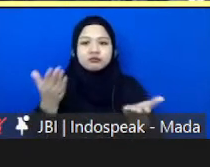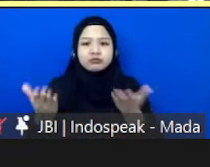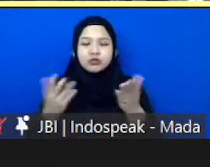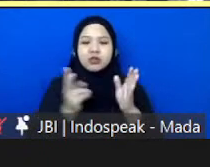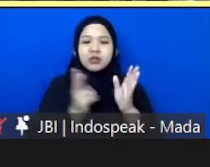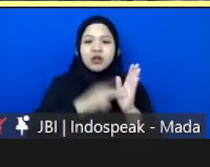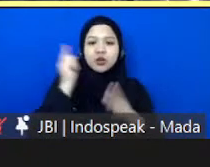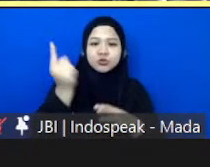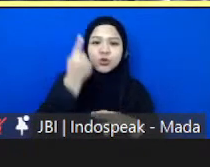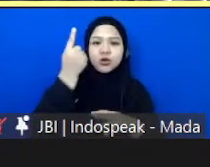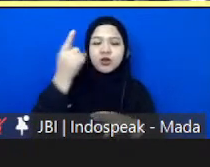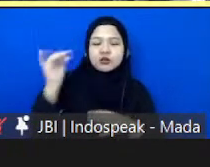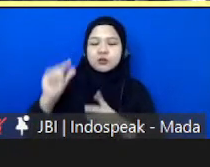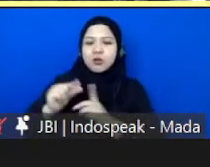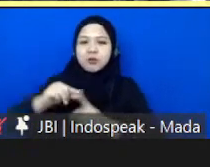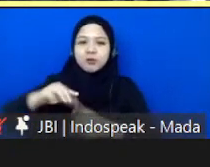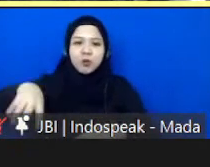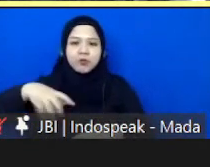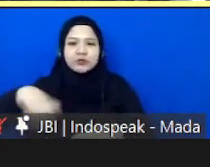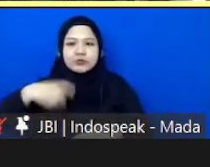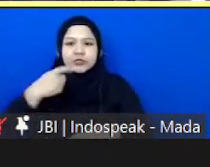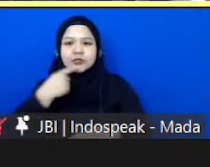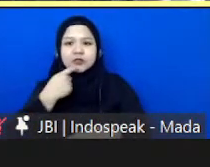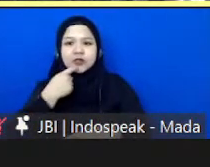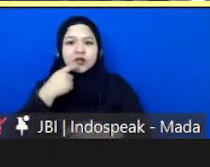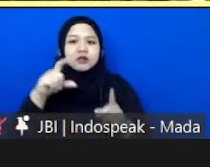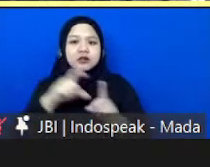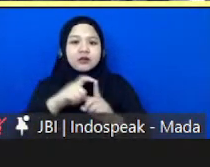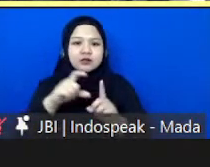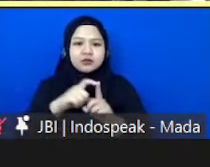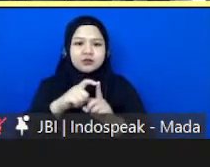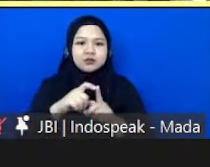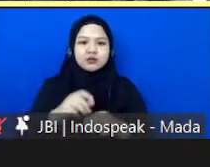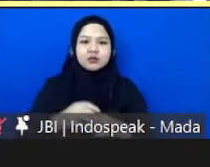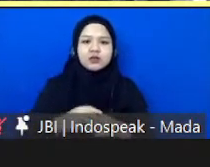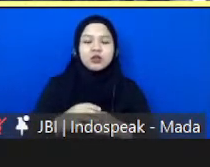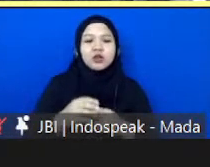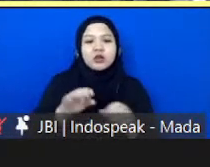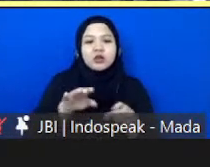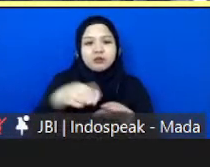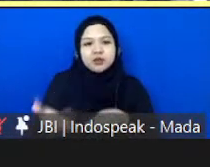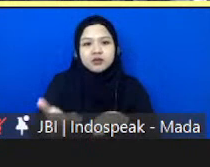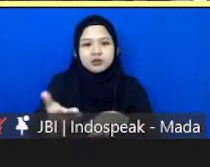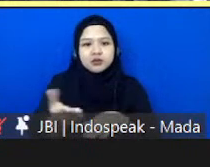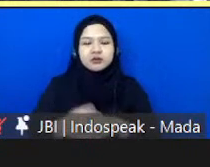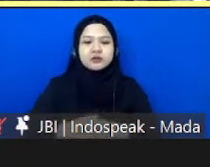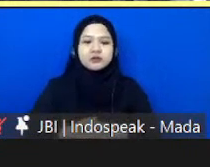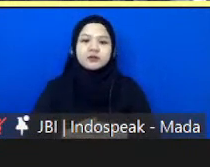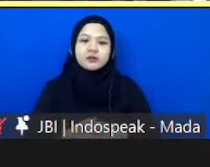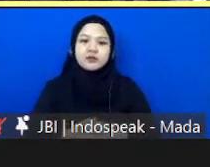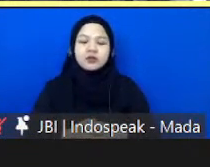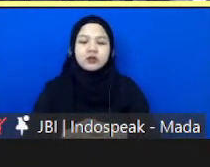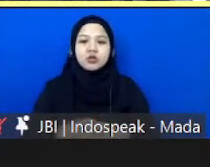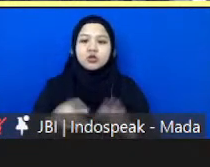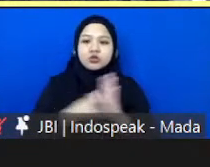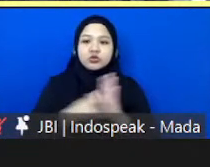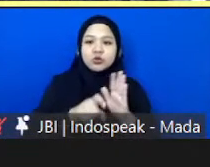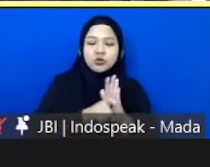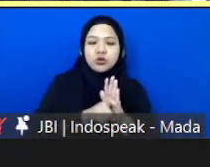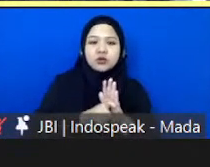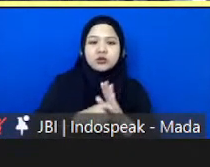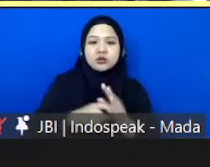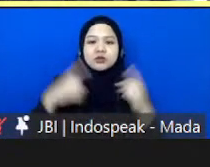and the province about the death toll. As you can see here from, let's say for example, in Central